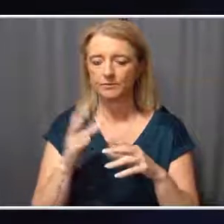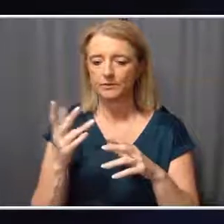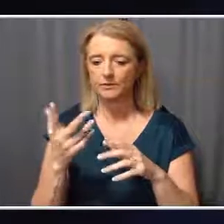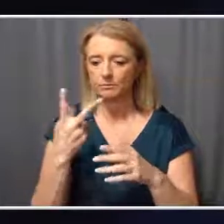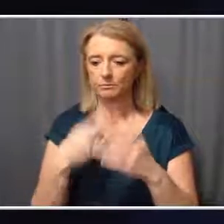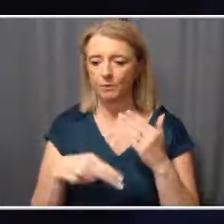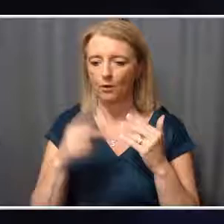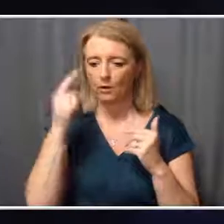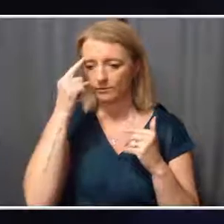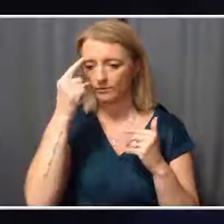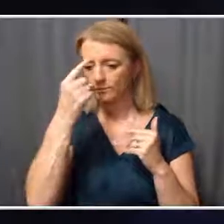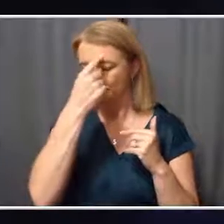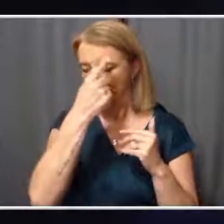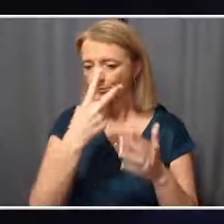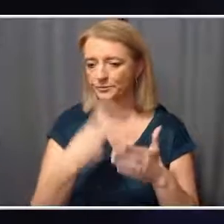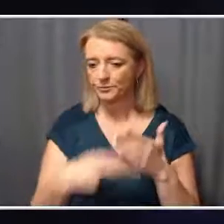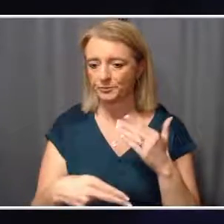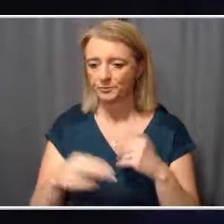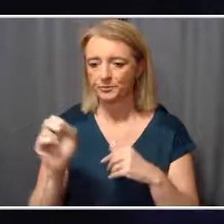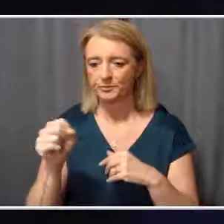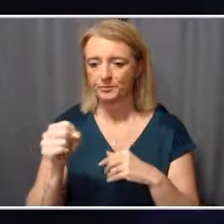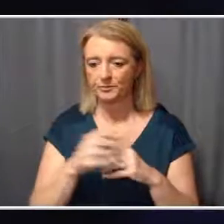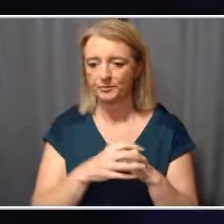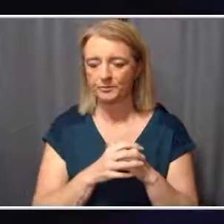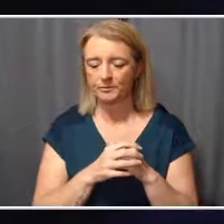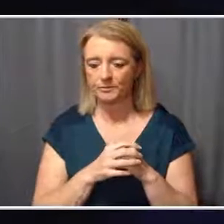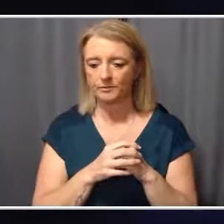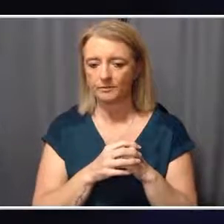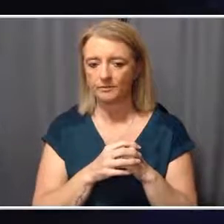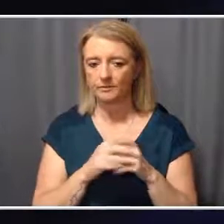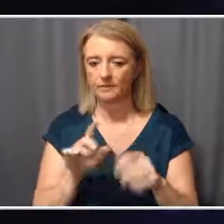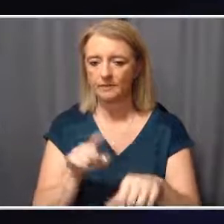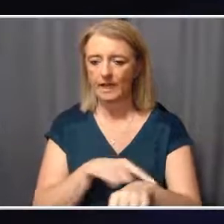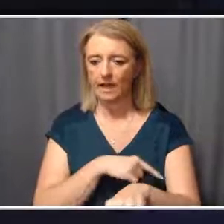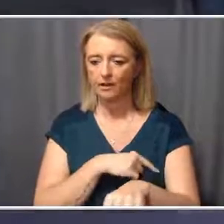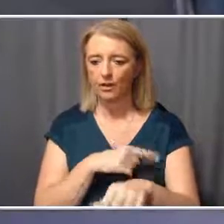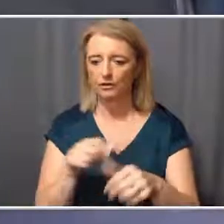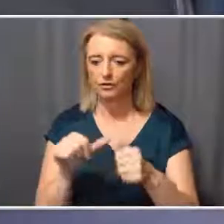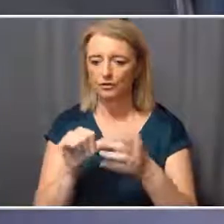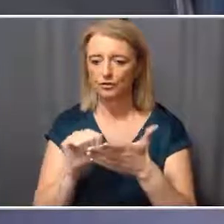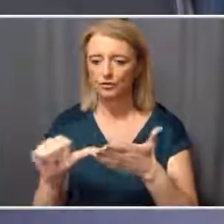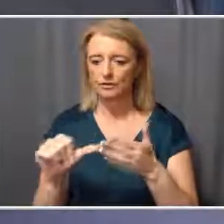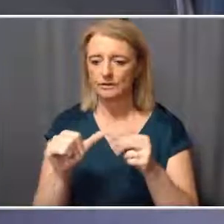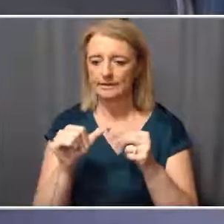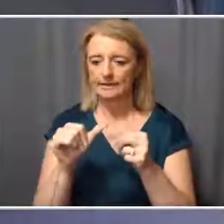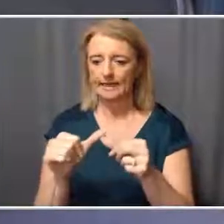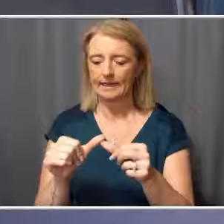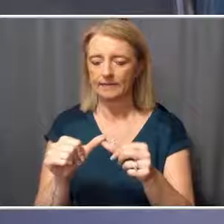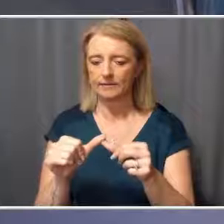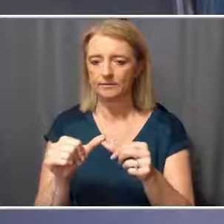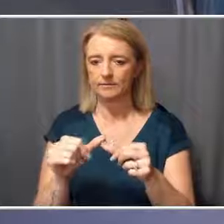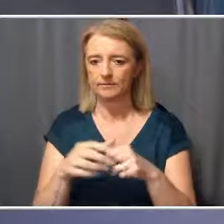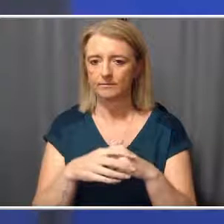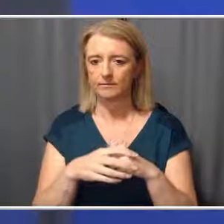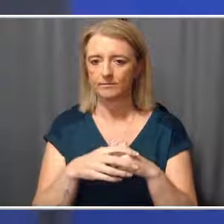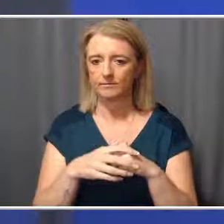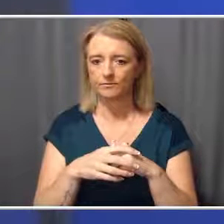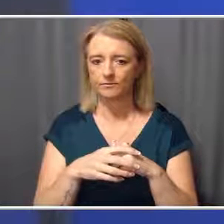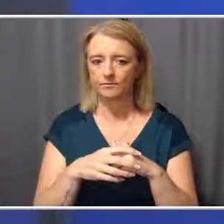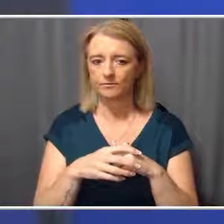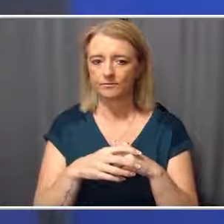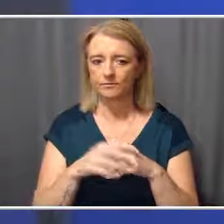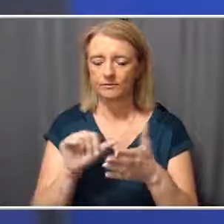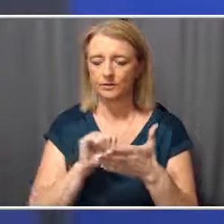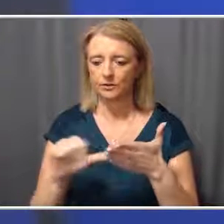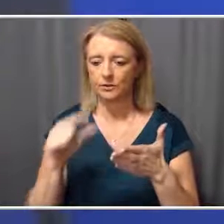patient expect relief? There are a couple things that we think about in preparation for that. The first thing is that some patients can have